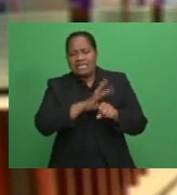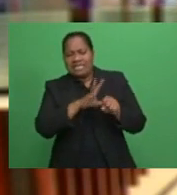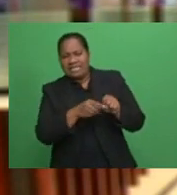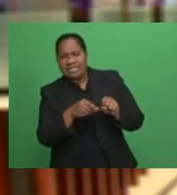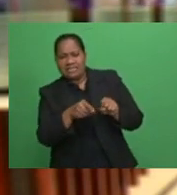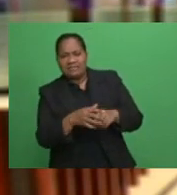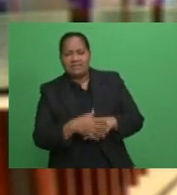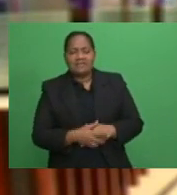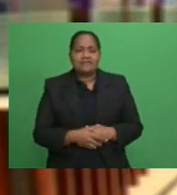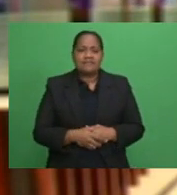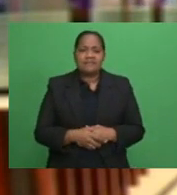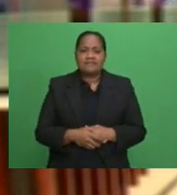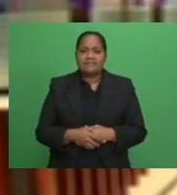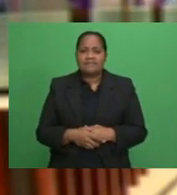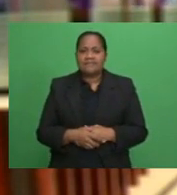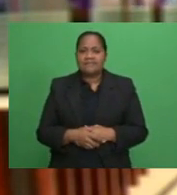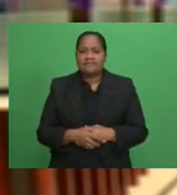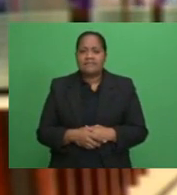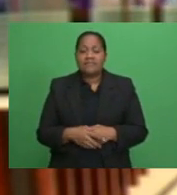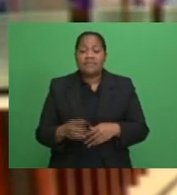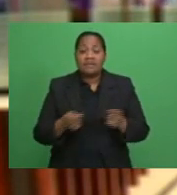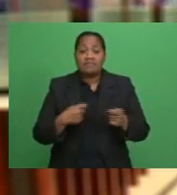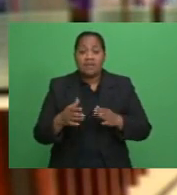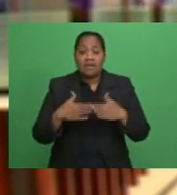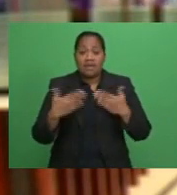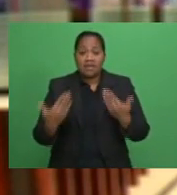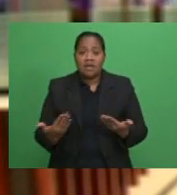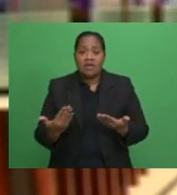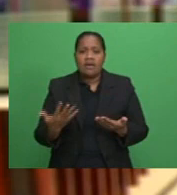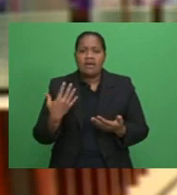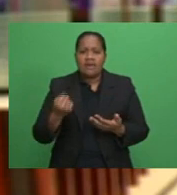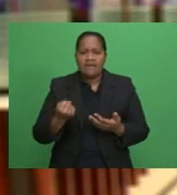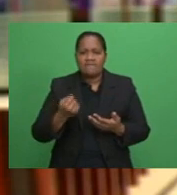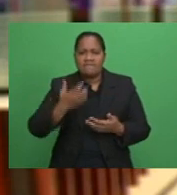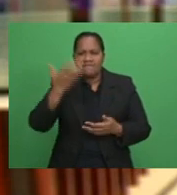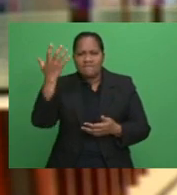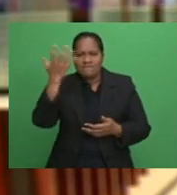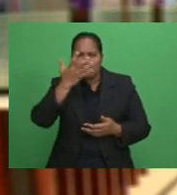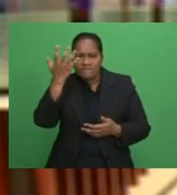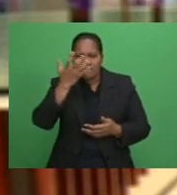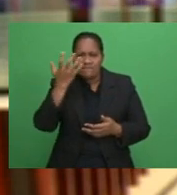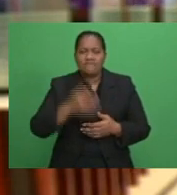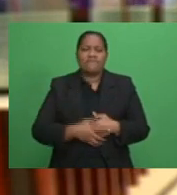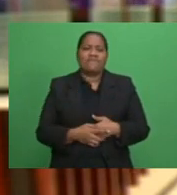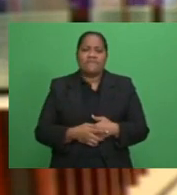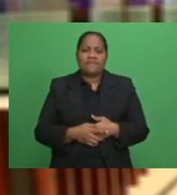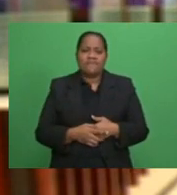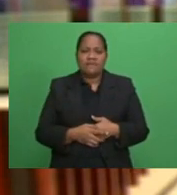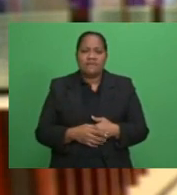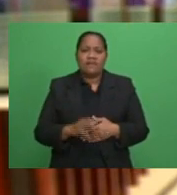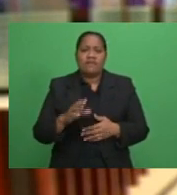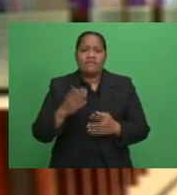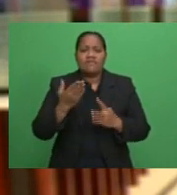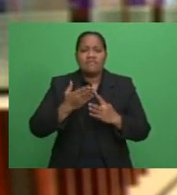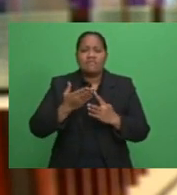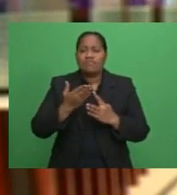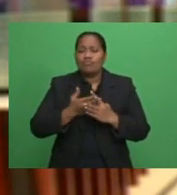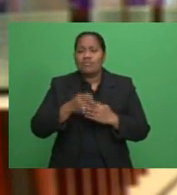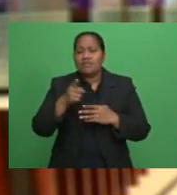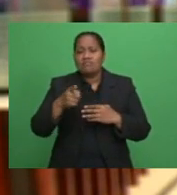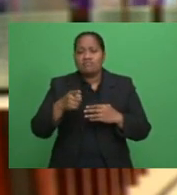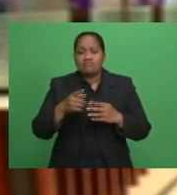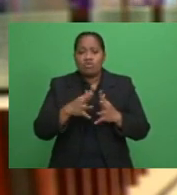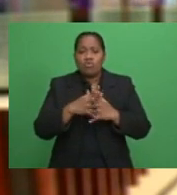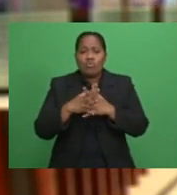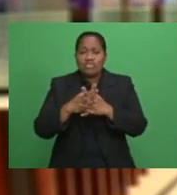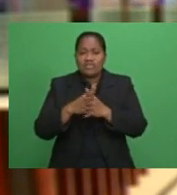risk appetite. Markets now face an additional threat from tit-for-tat retaliation between Washington and Beijing